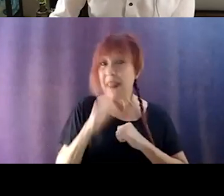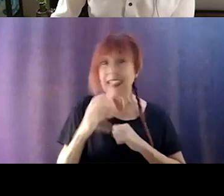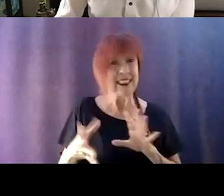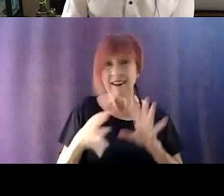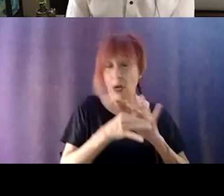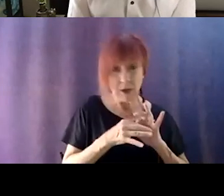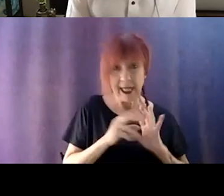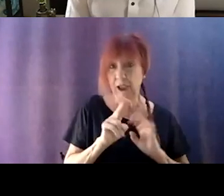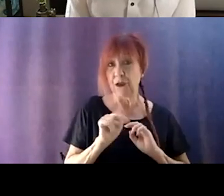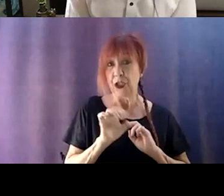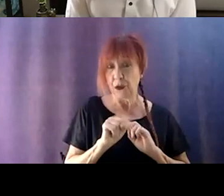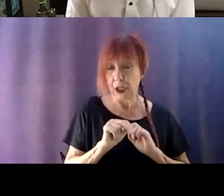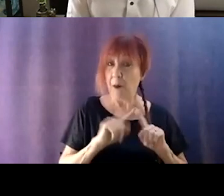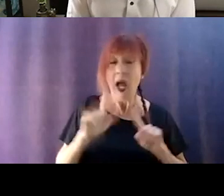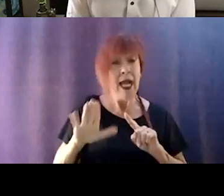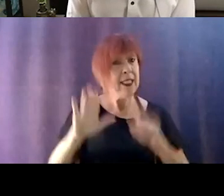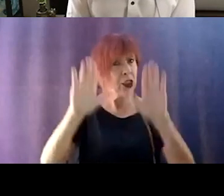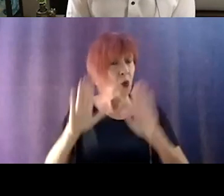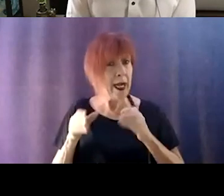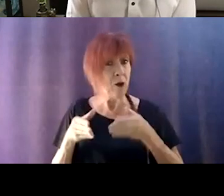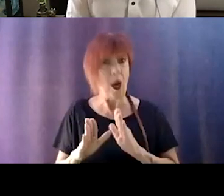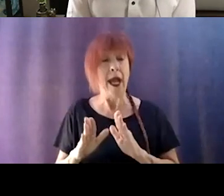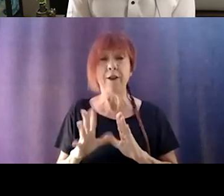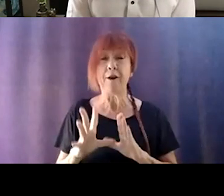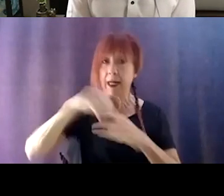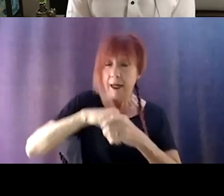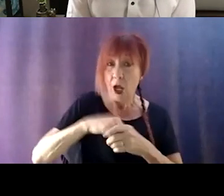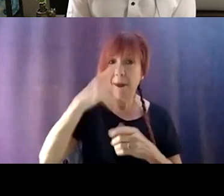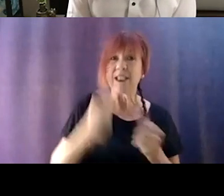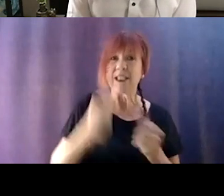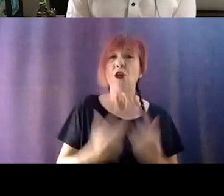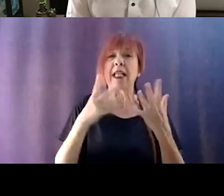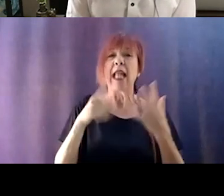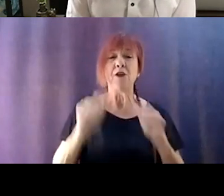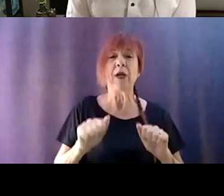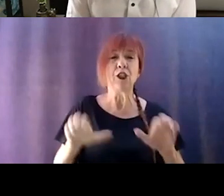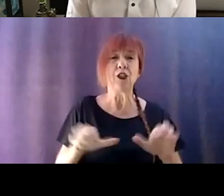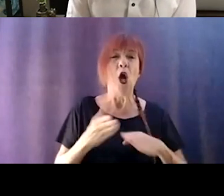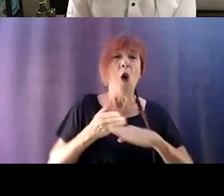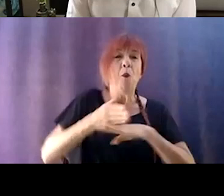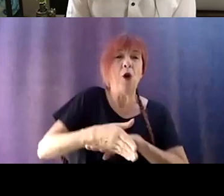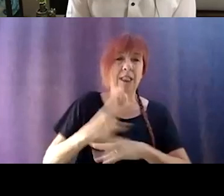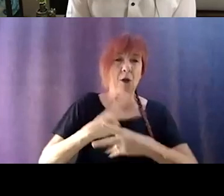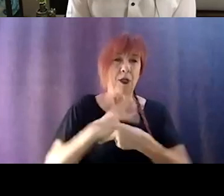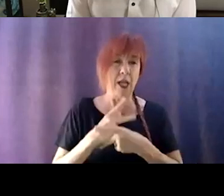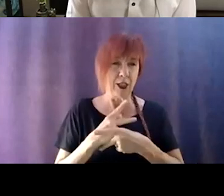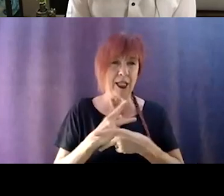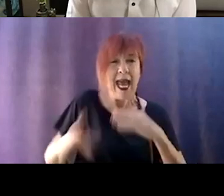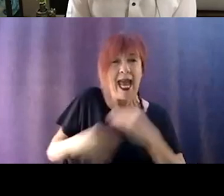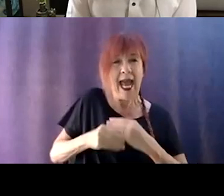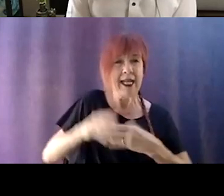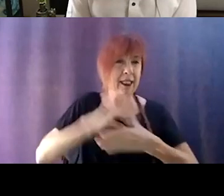and basically is a great way to get into it because there's a lot that you can do in post-production to edit content to begin posting brand